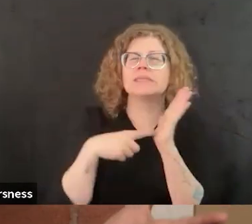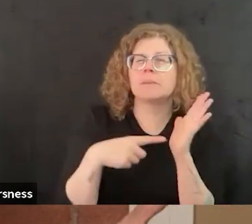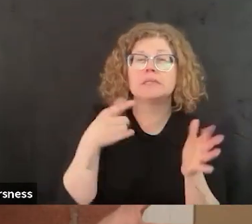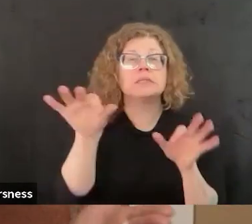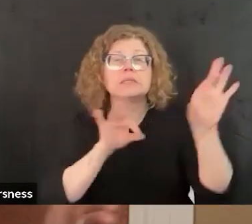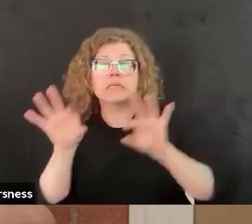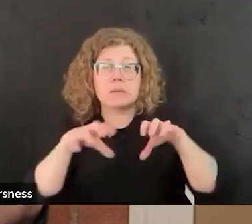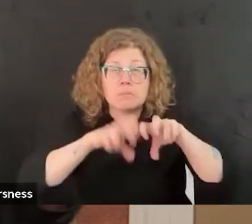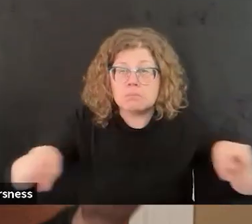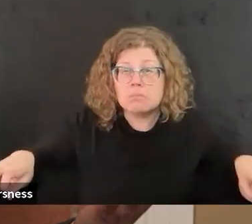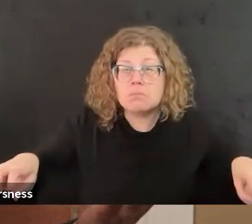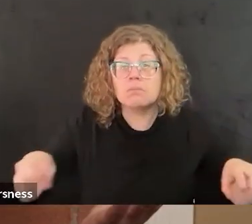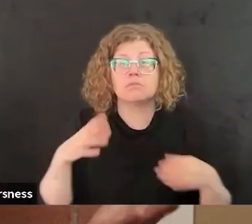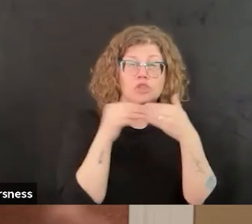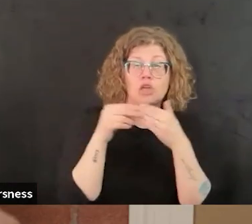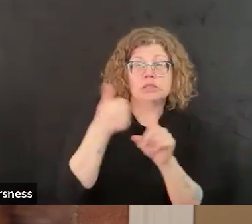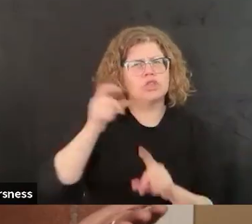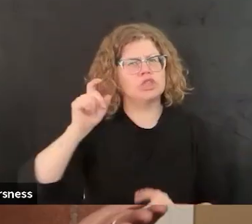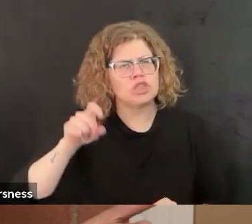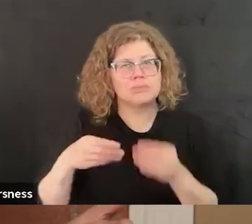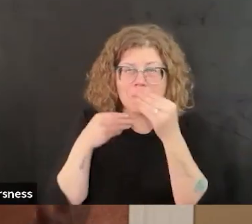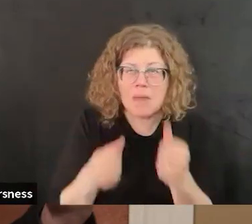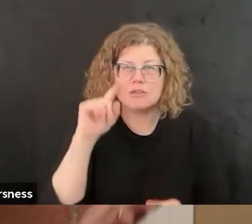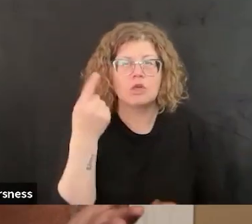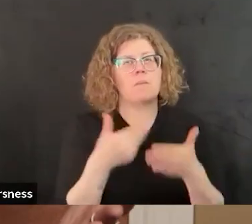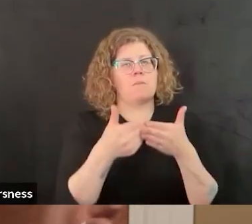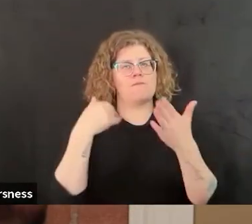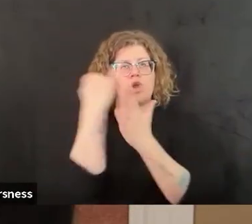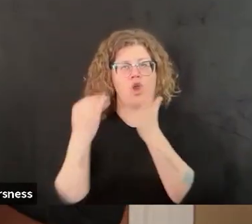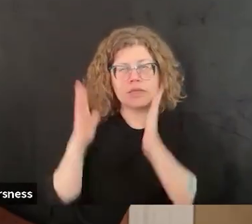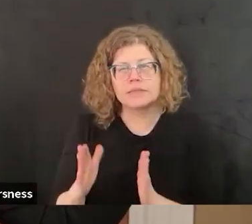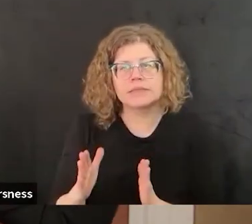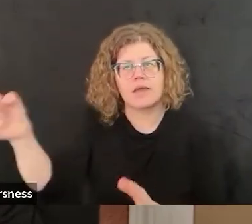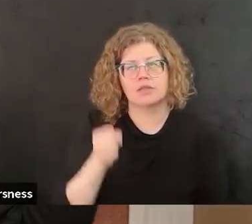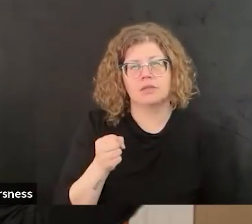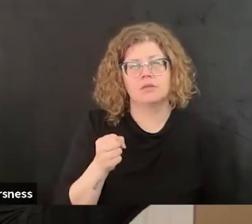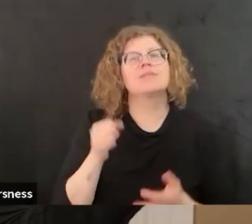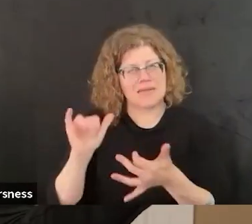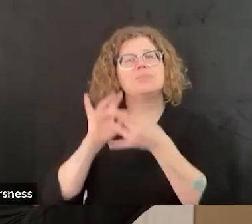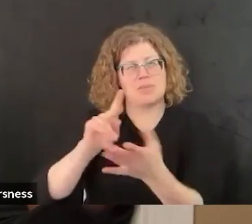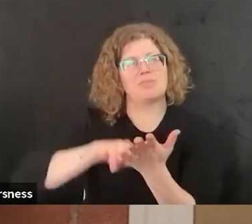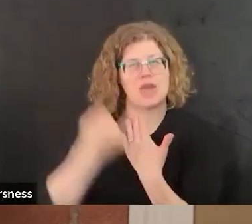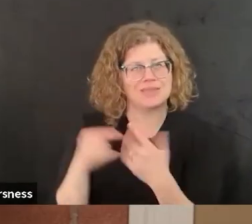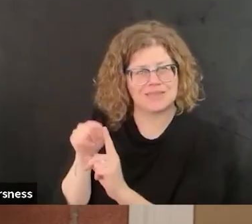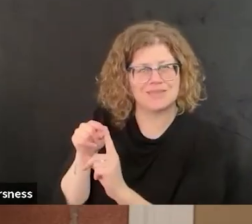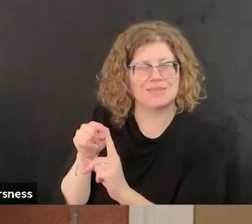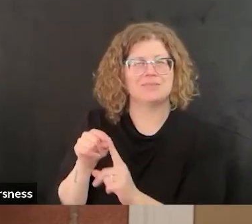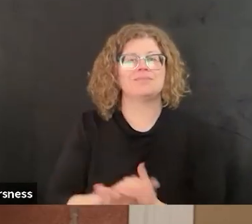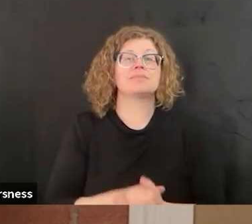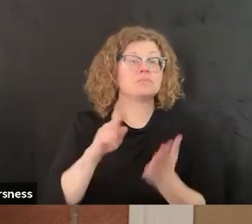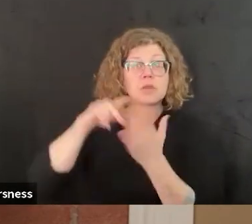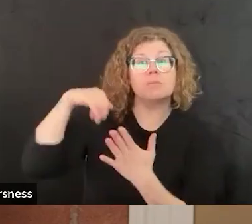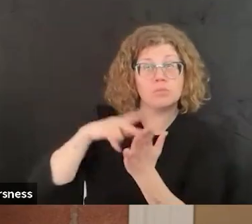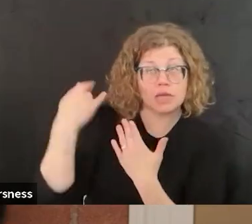like the selection panel, that money needs to be spent before the artist is even in place. So that comes out of your project budget. Also,